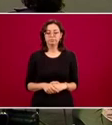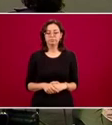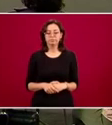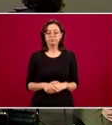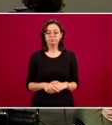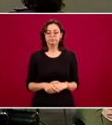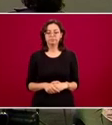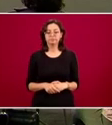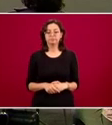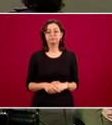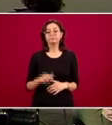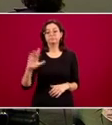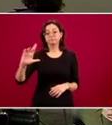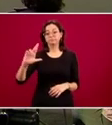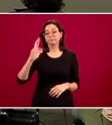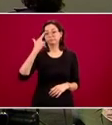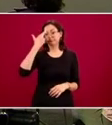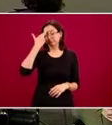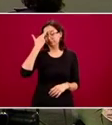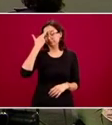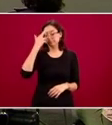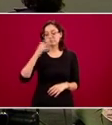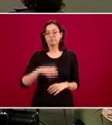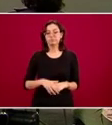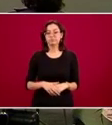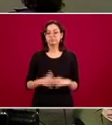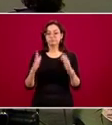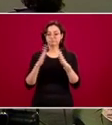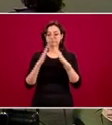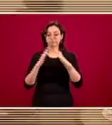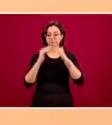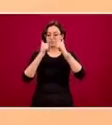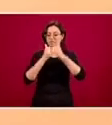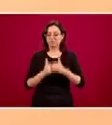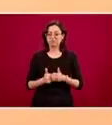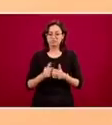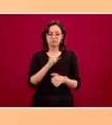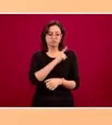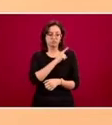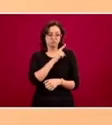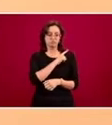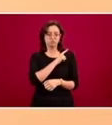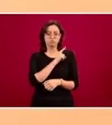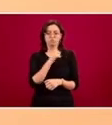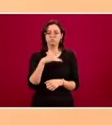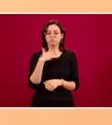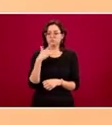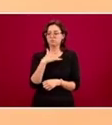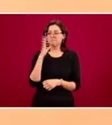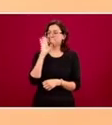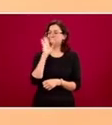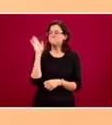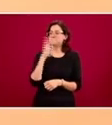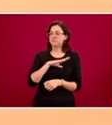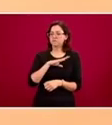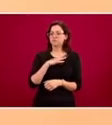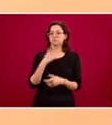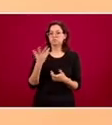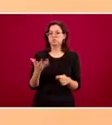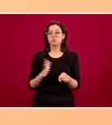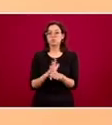Please remember one more thing. When we are in isolation, when we